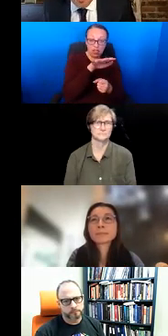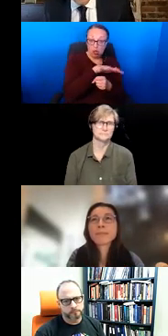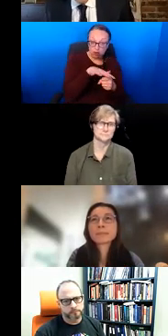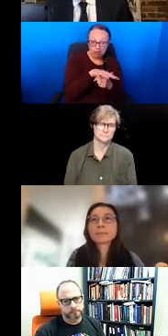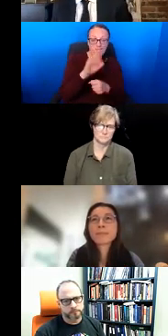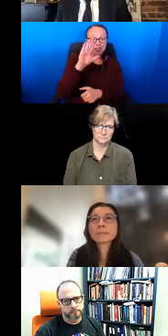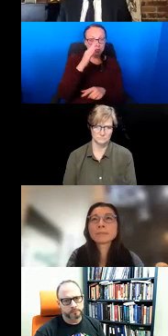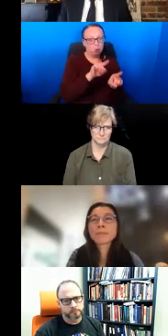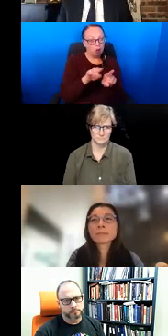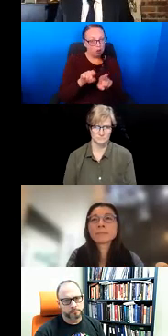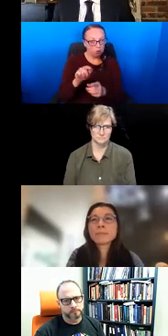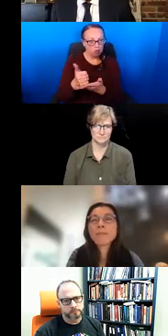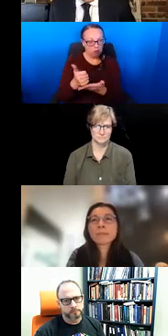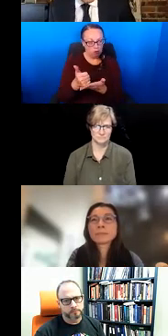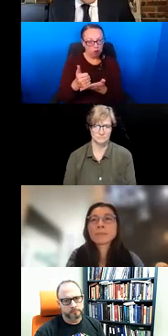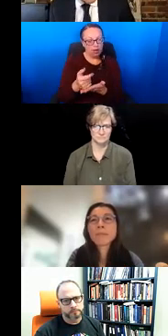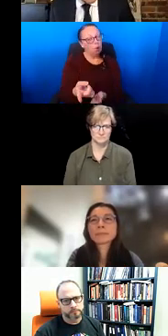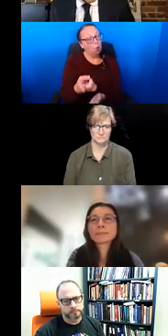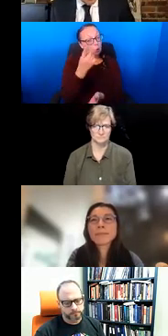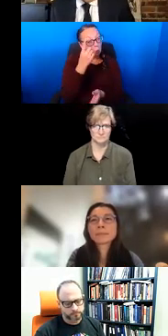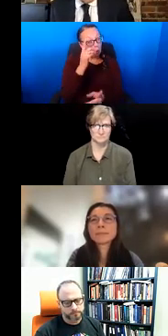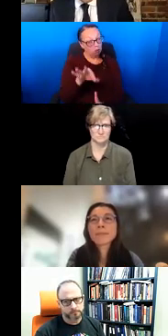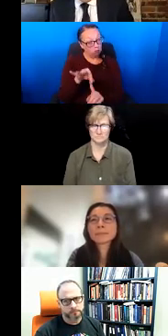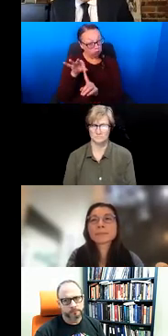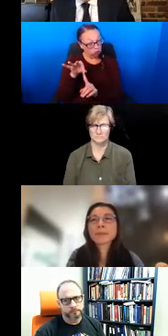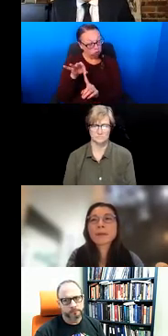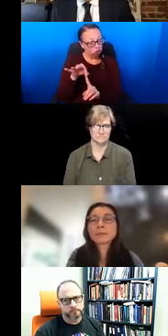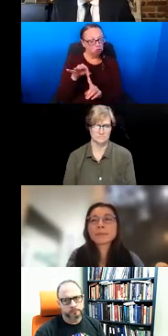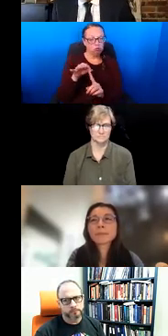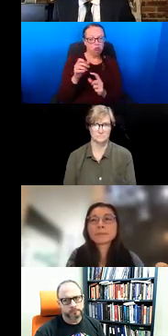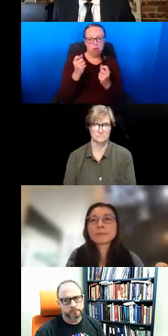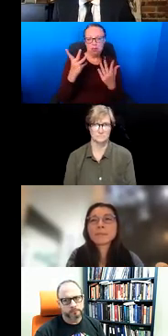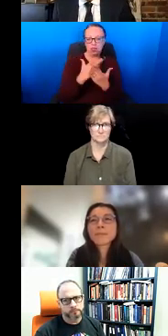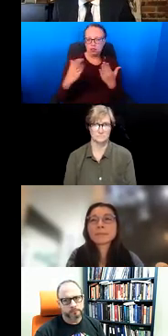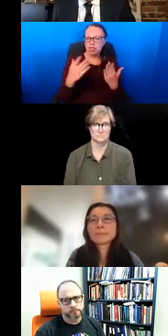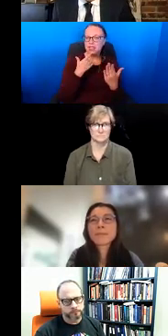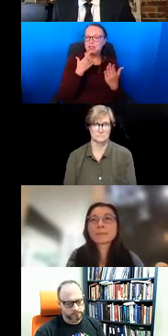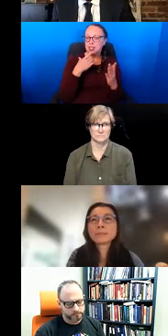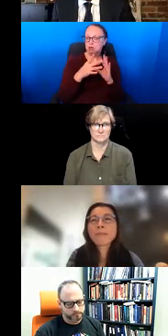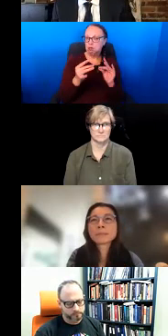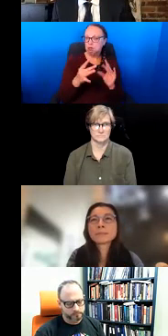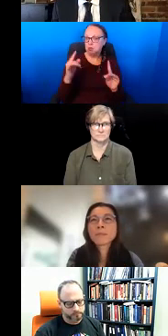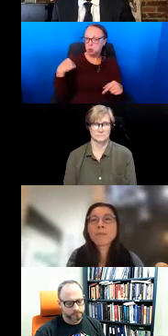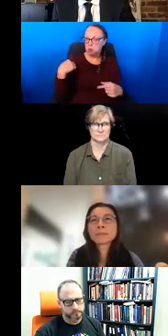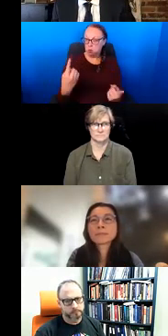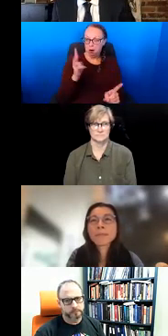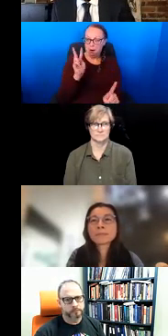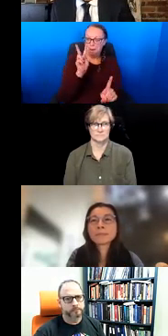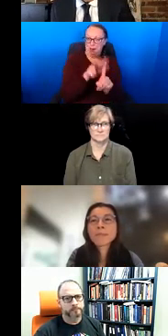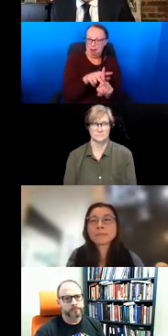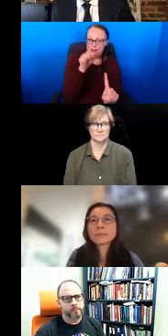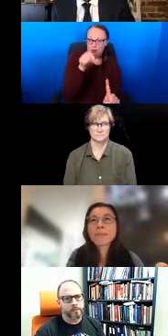Now, one caveat is that a lot of what I've said so far may apply primarily to individuals with